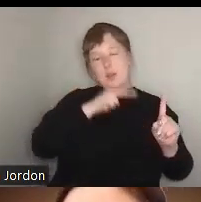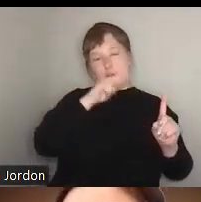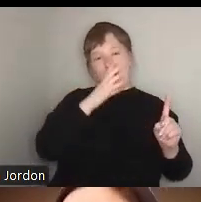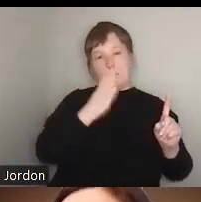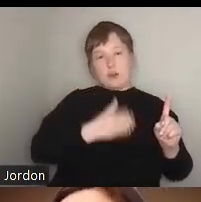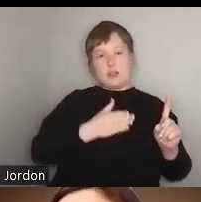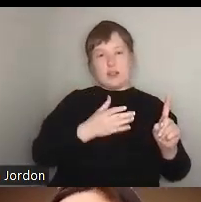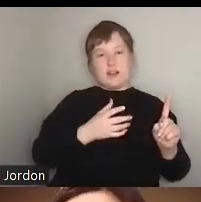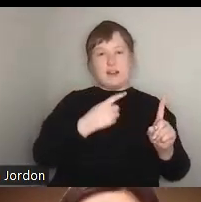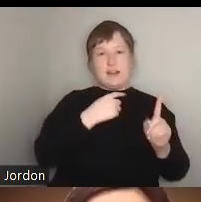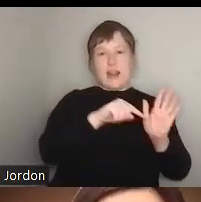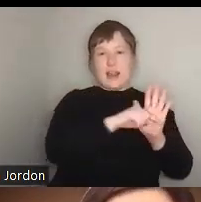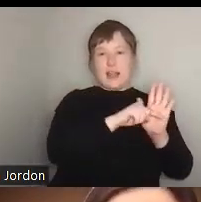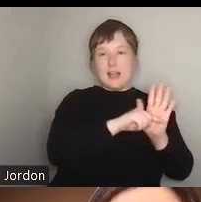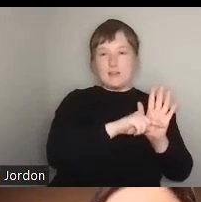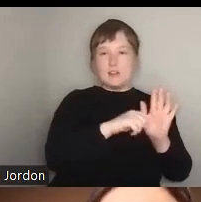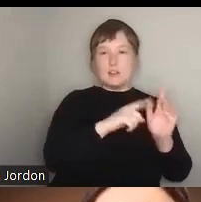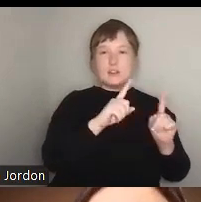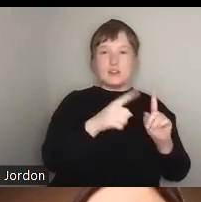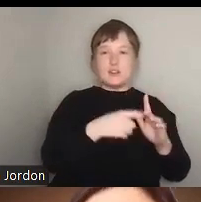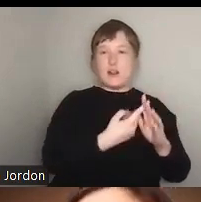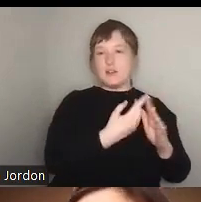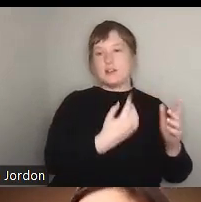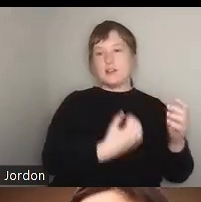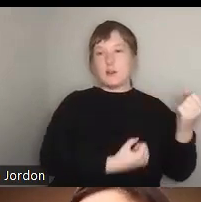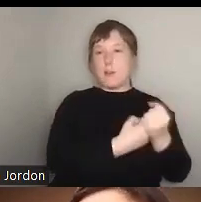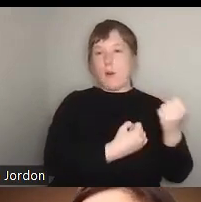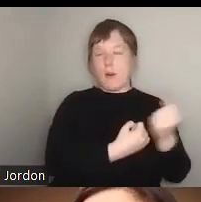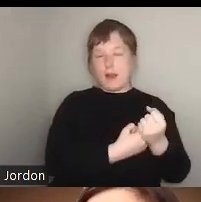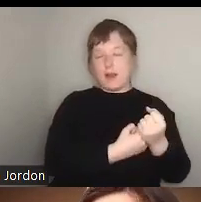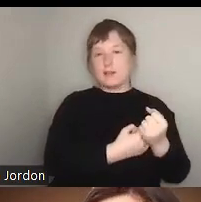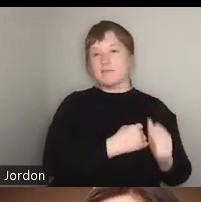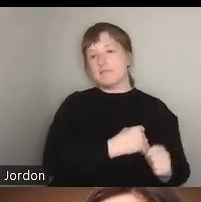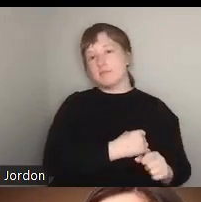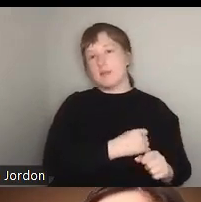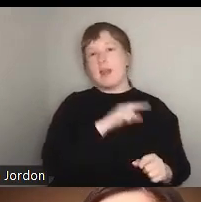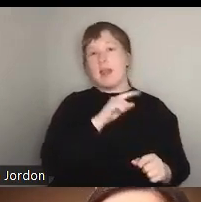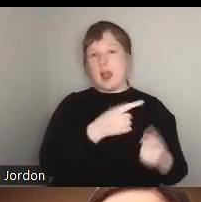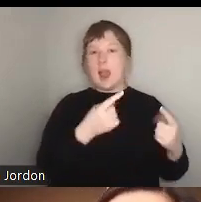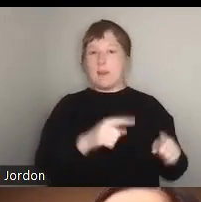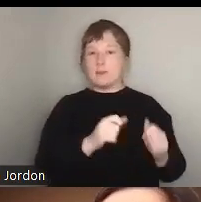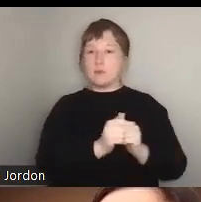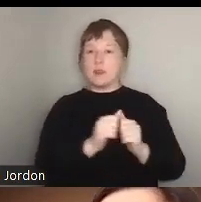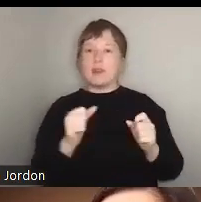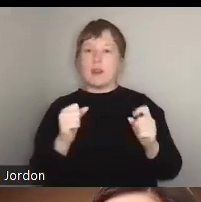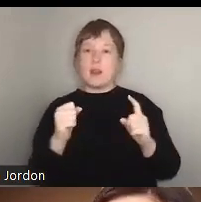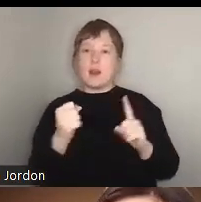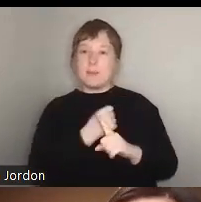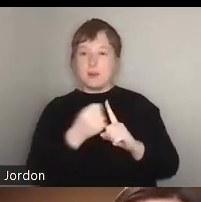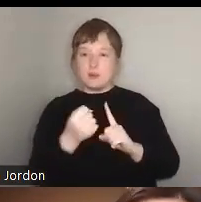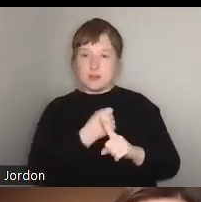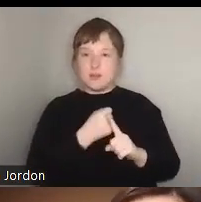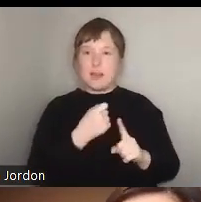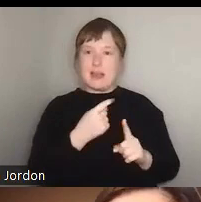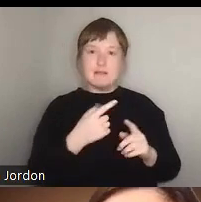situation negatively. They almost begin to defend them. This is something that happens in these relationships, and it is absolutely a survival